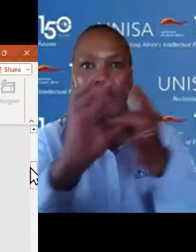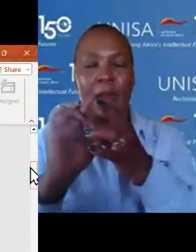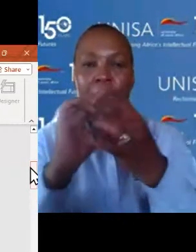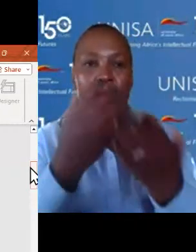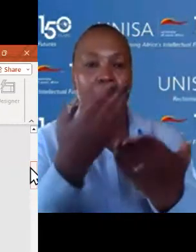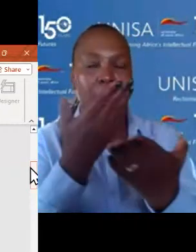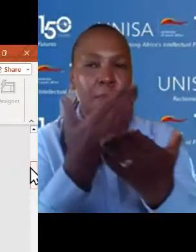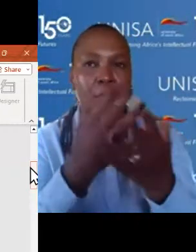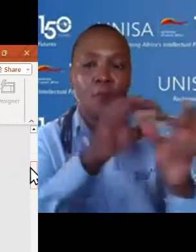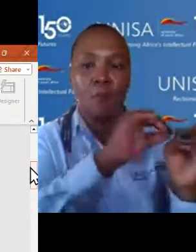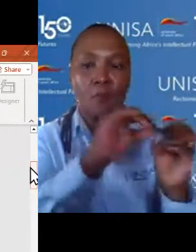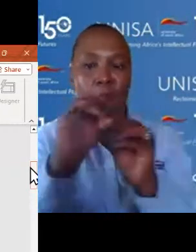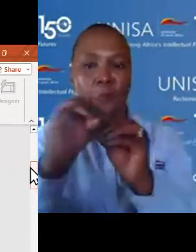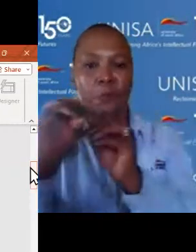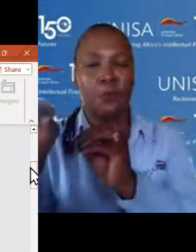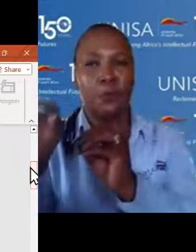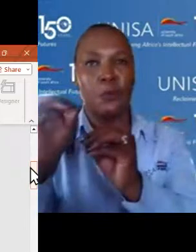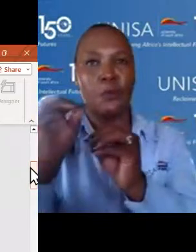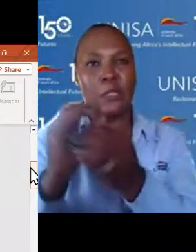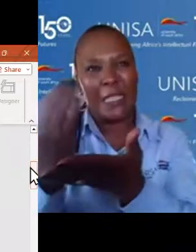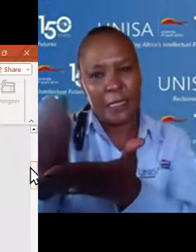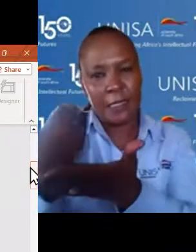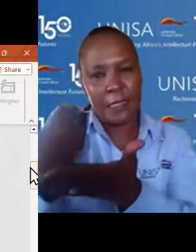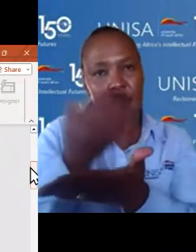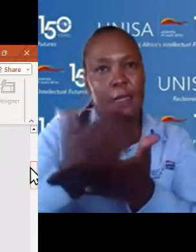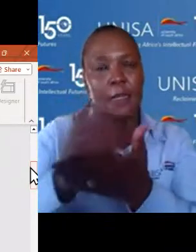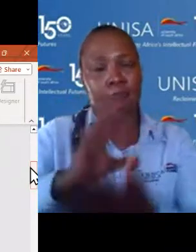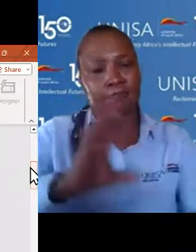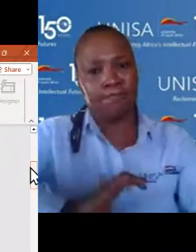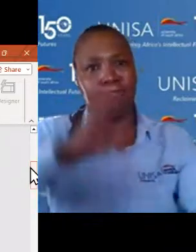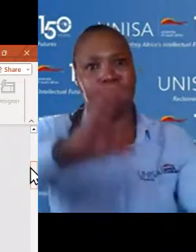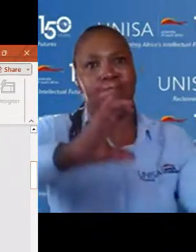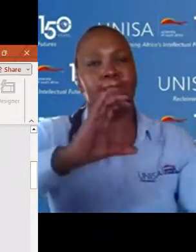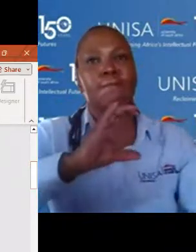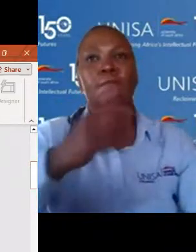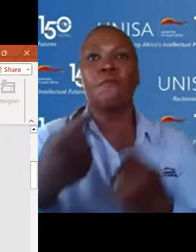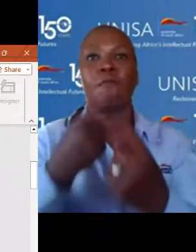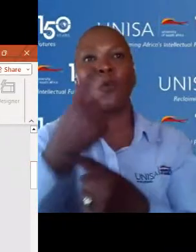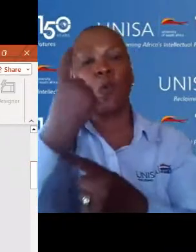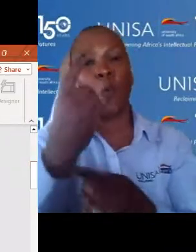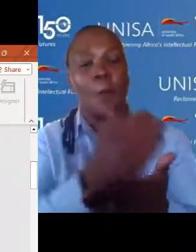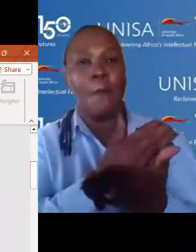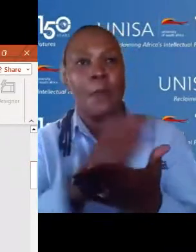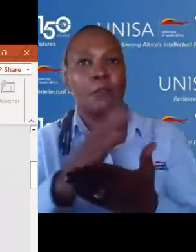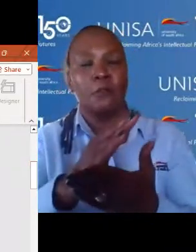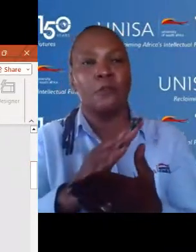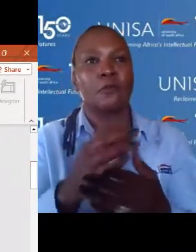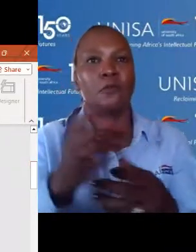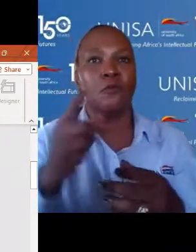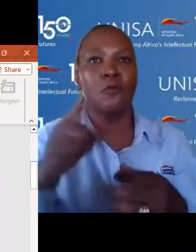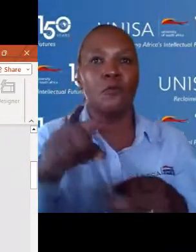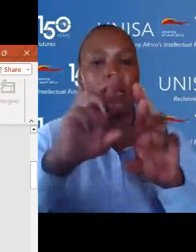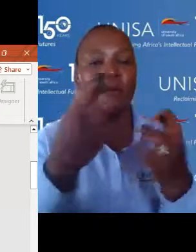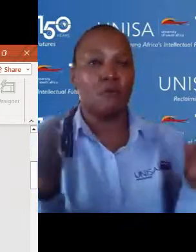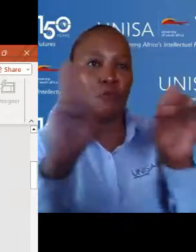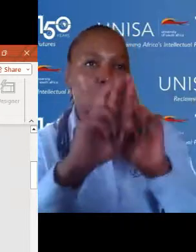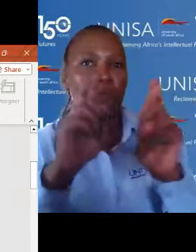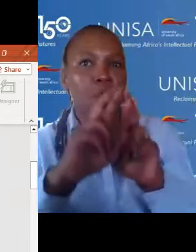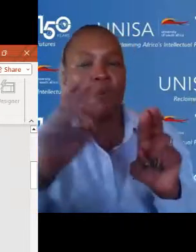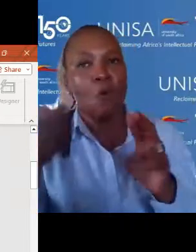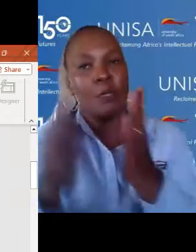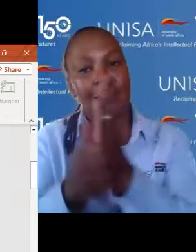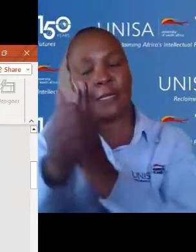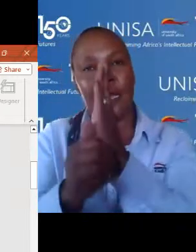move securely and confidently from one part of the room or one side